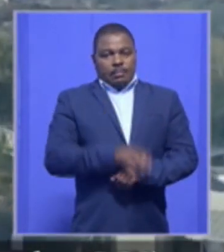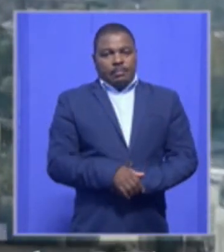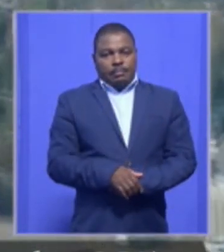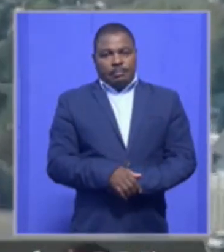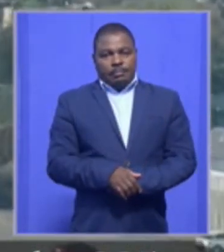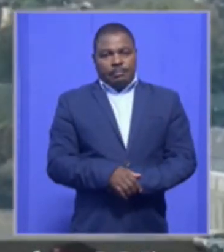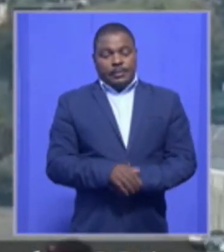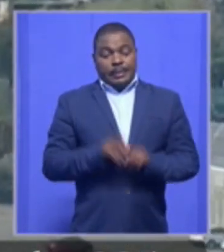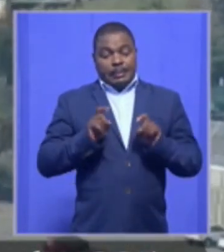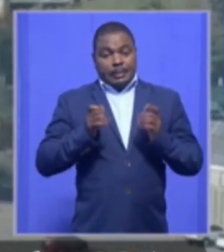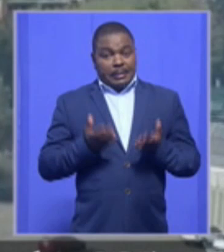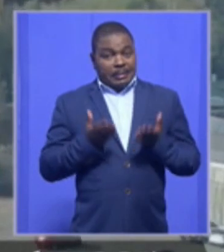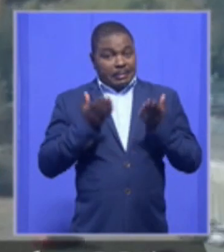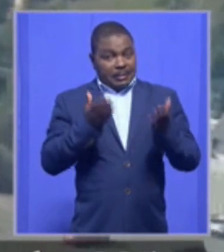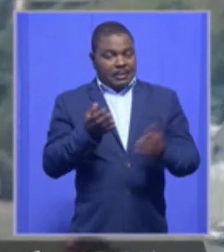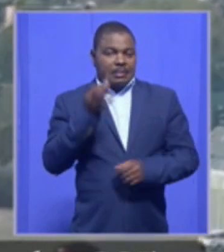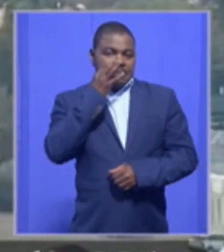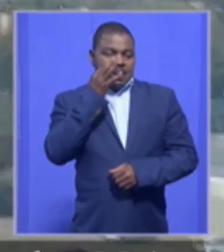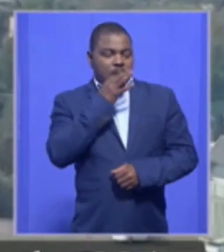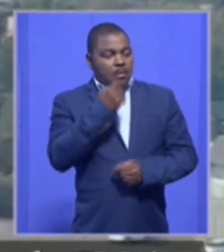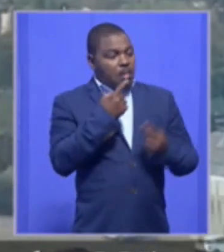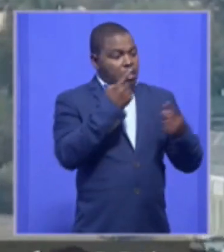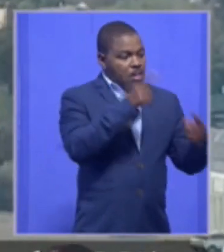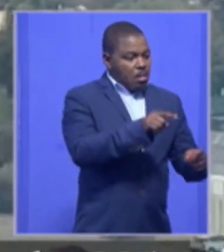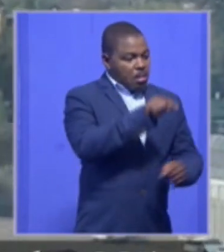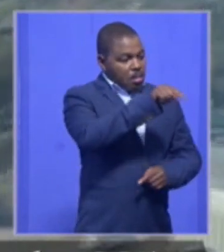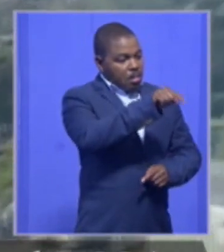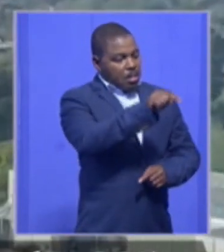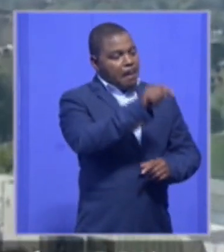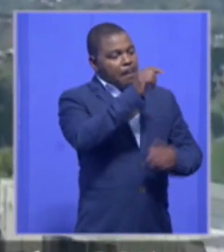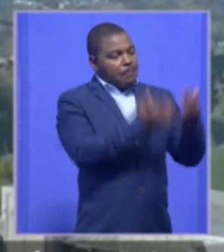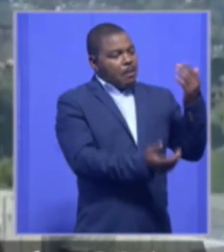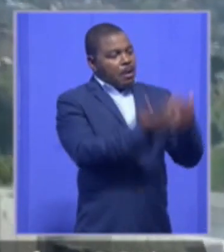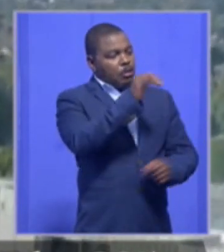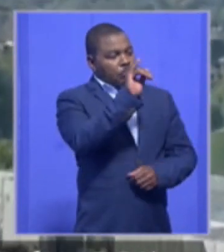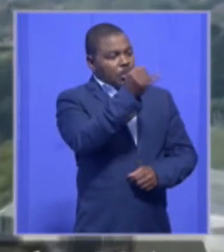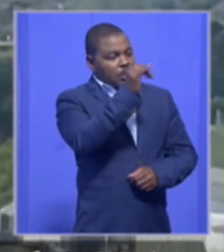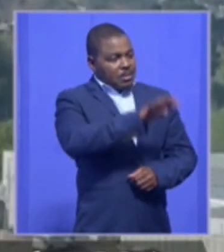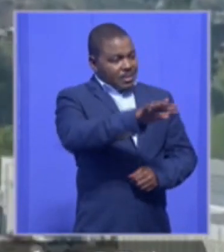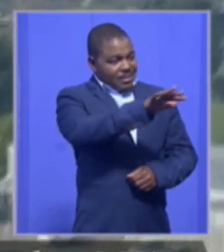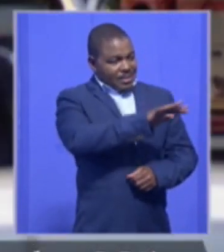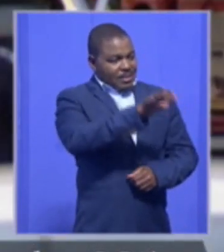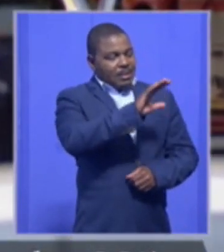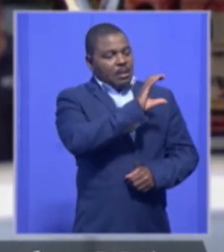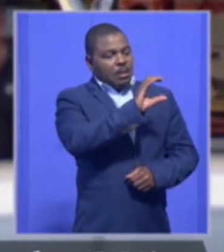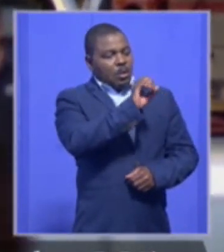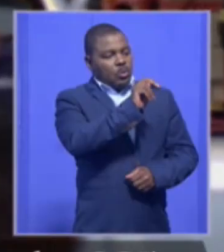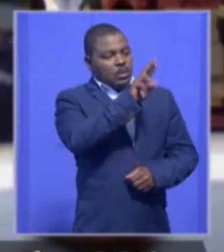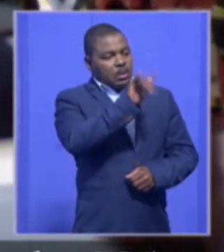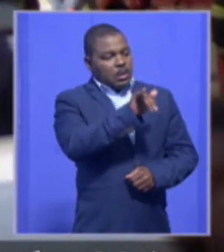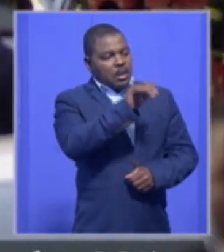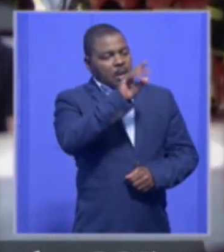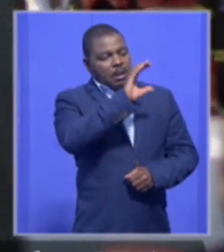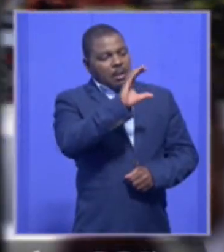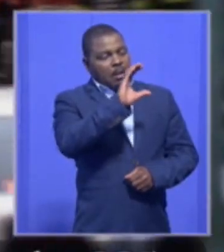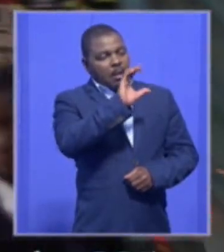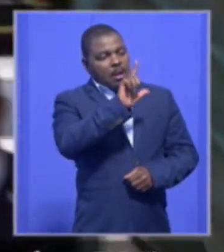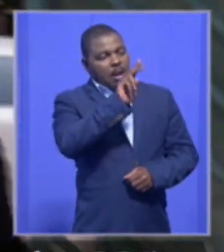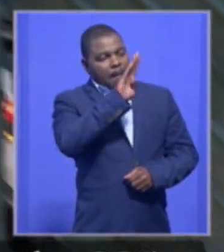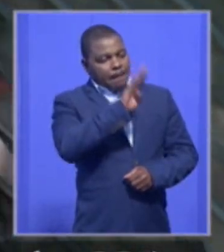Ba ditirelo tša tšhoganetšo ba re ga go yo a go betšego mollong o o phulegilego ka Johannesburg Country Club ka Auckland Park kgauswi le meago kgolo